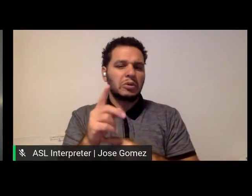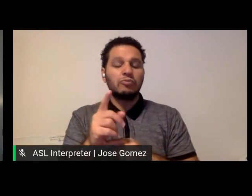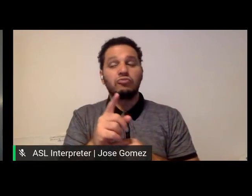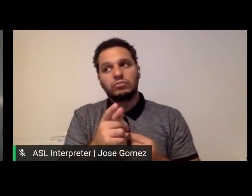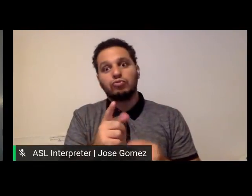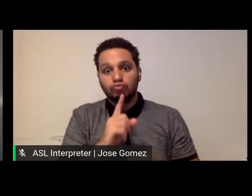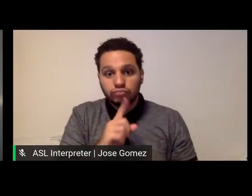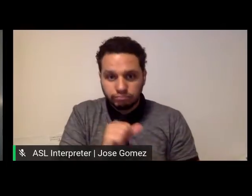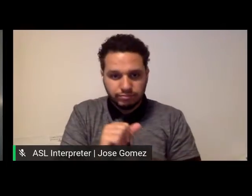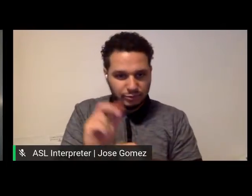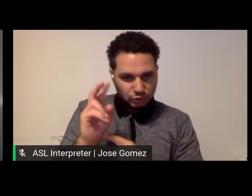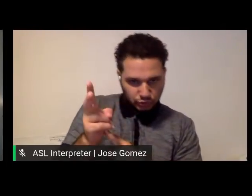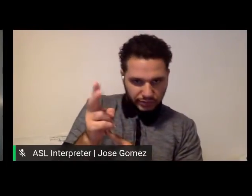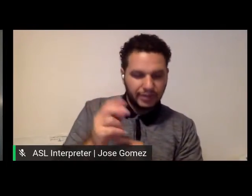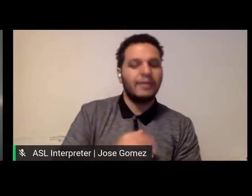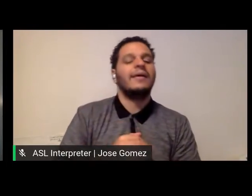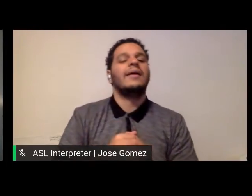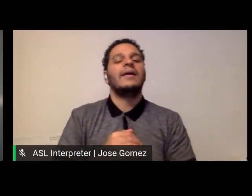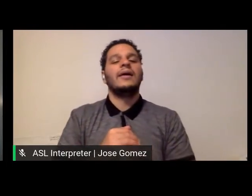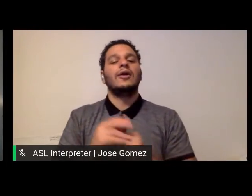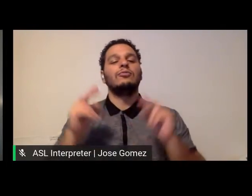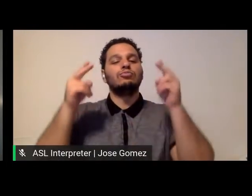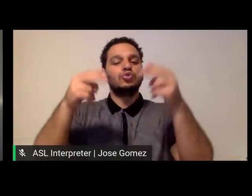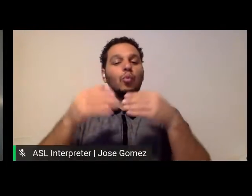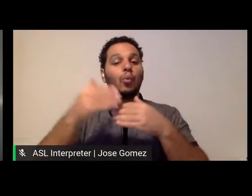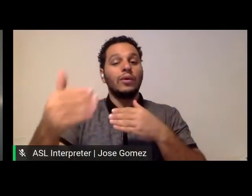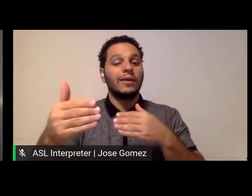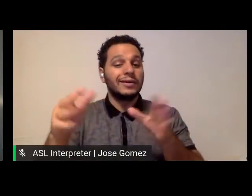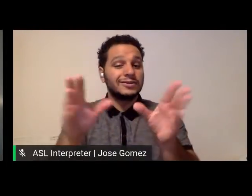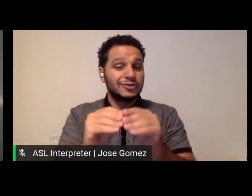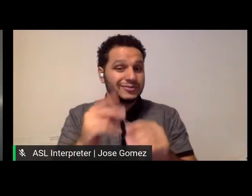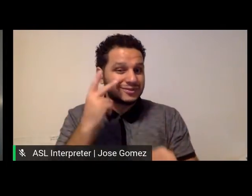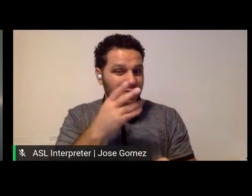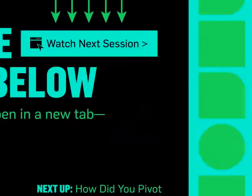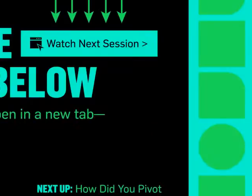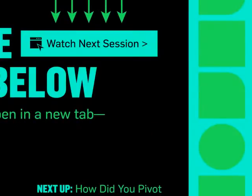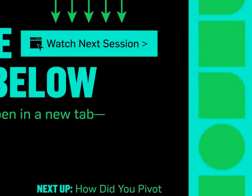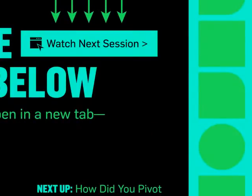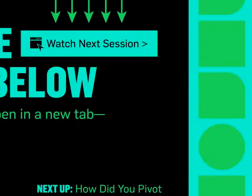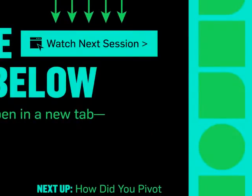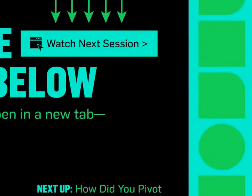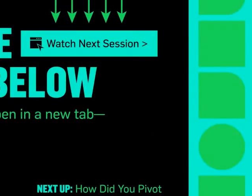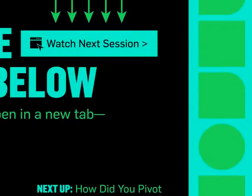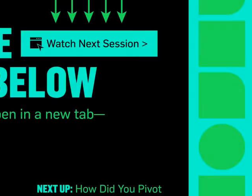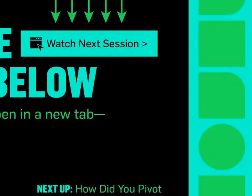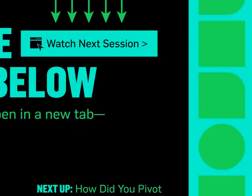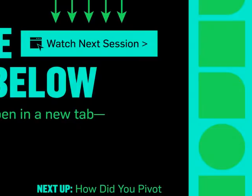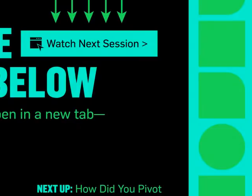minutes, to join at the next session. See you there. Thank you, Jose.